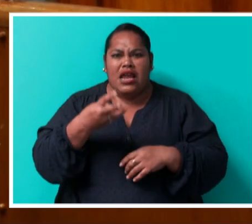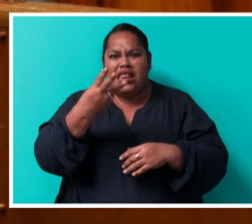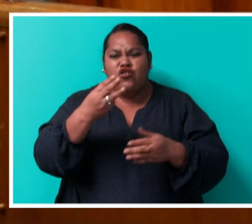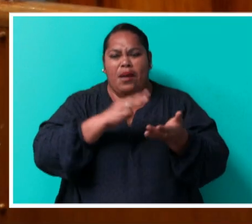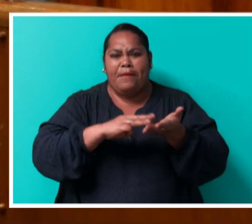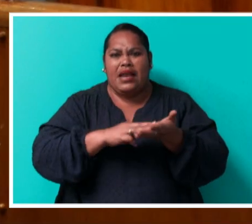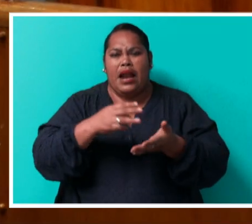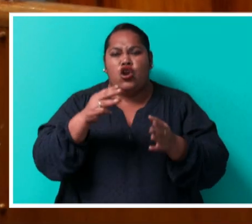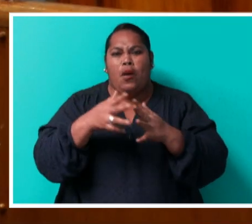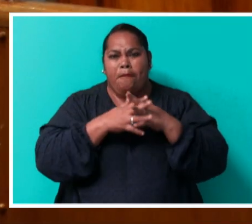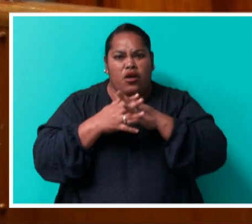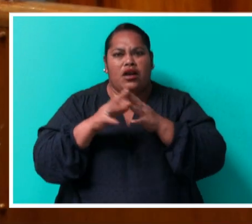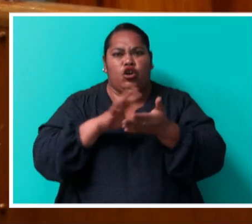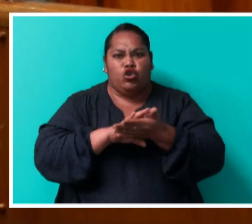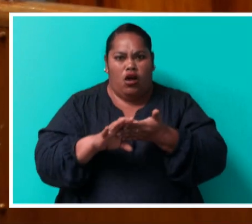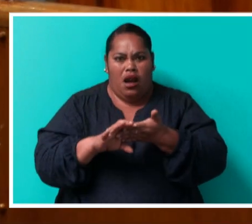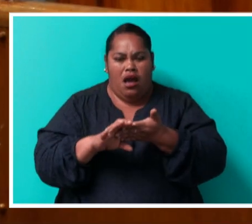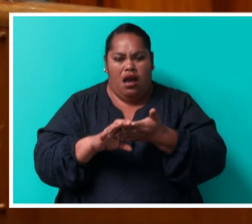Pacific Resilience Facility.